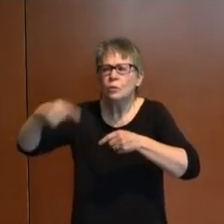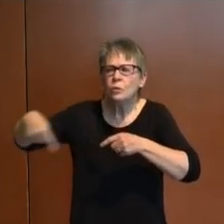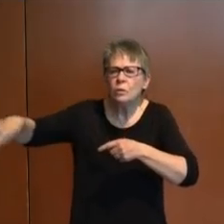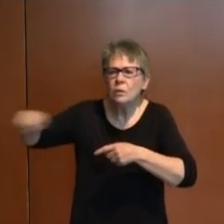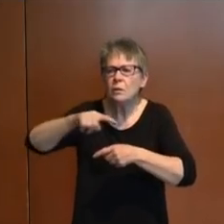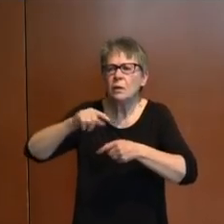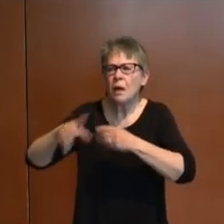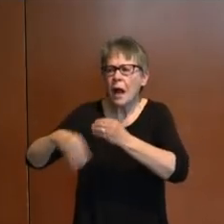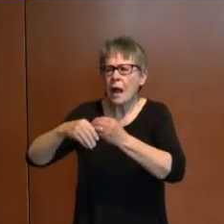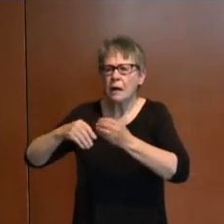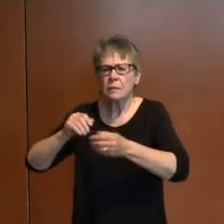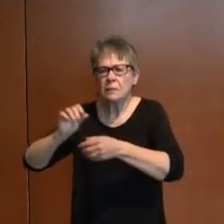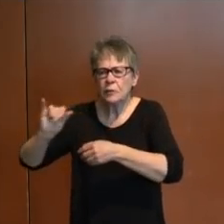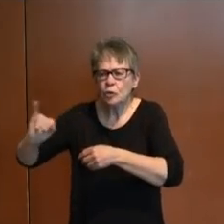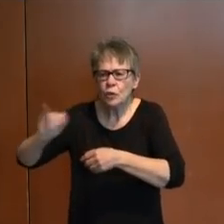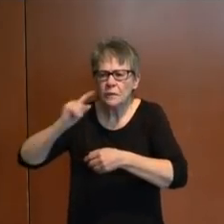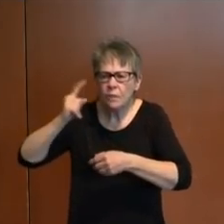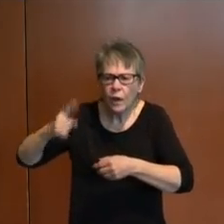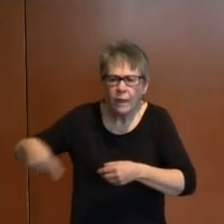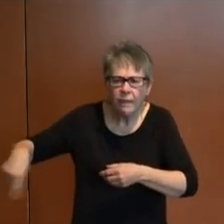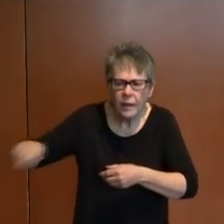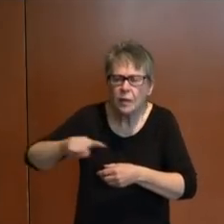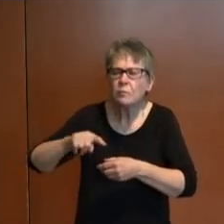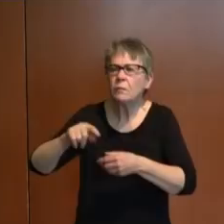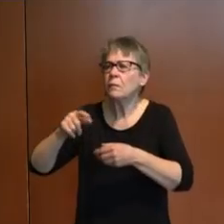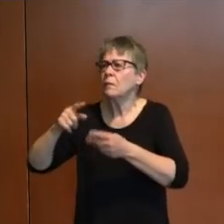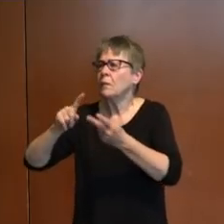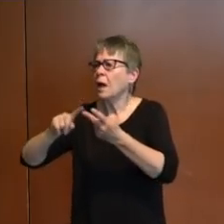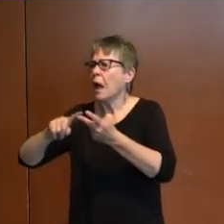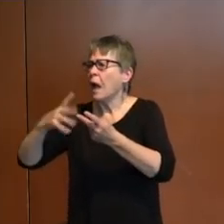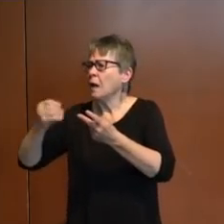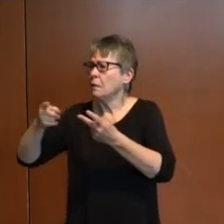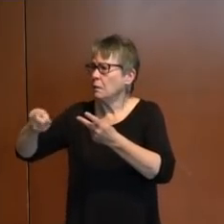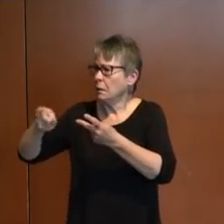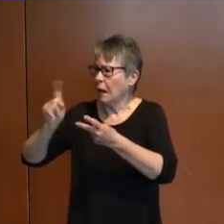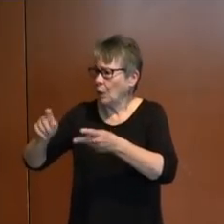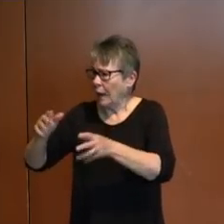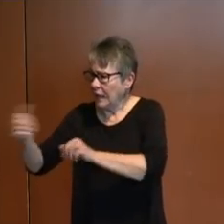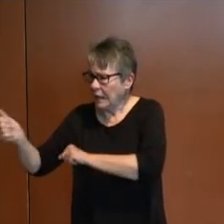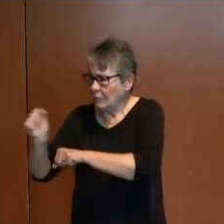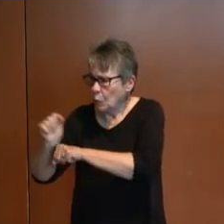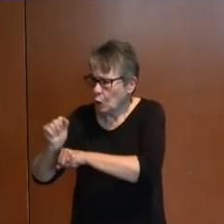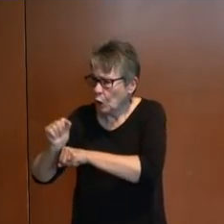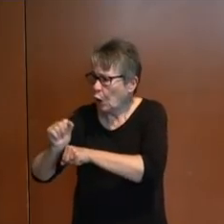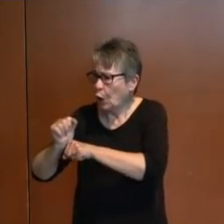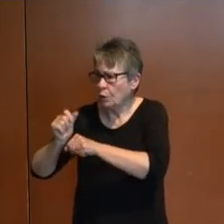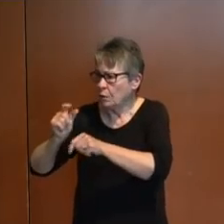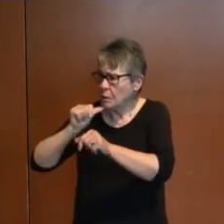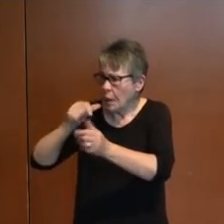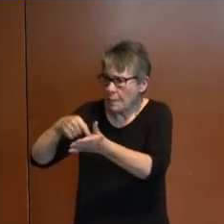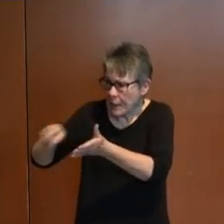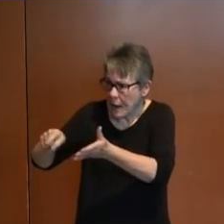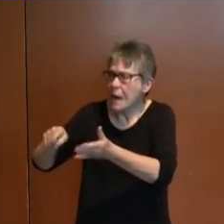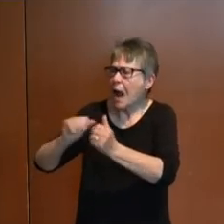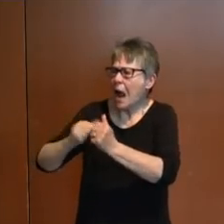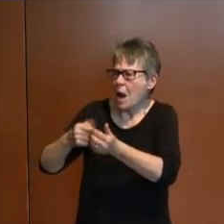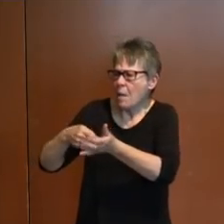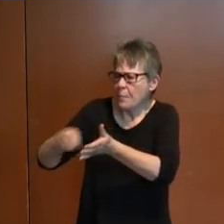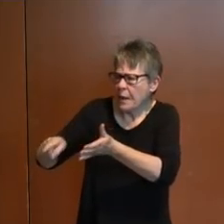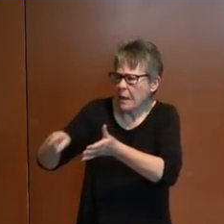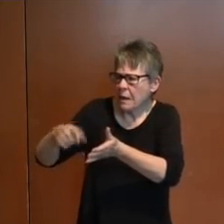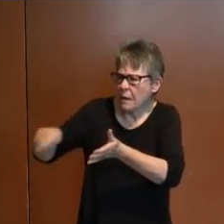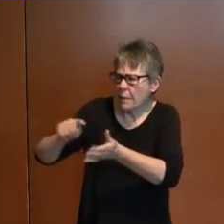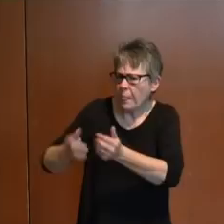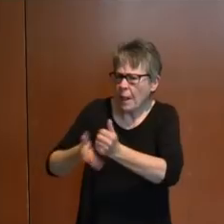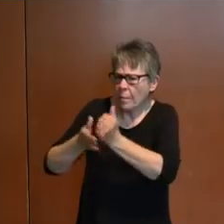public health emergencies. I thank Senate President Steve Sweeney and Assemblywoman Shavonda Sumter and their colleagues